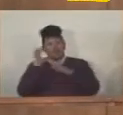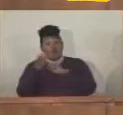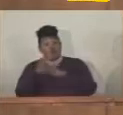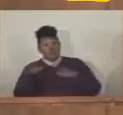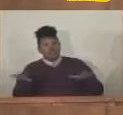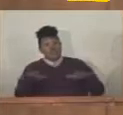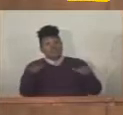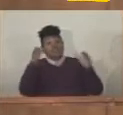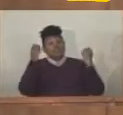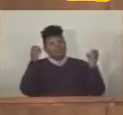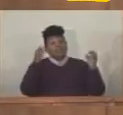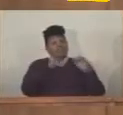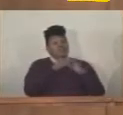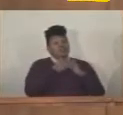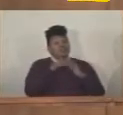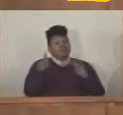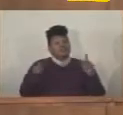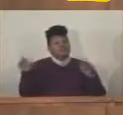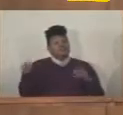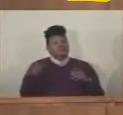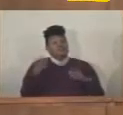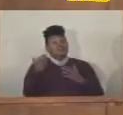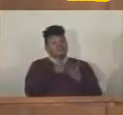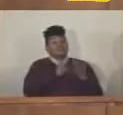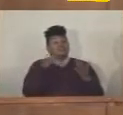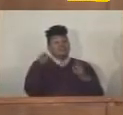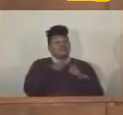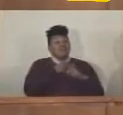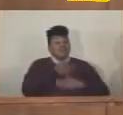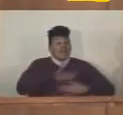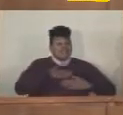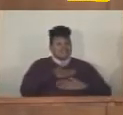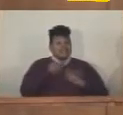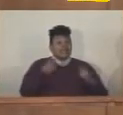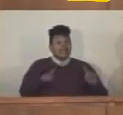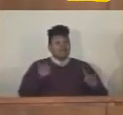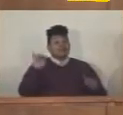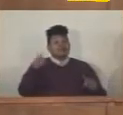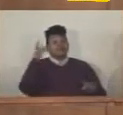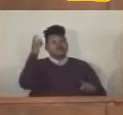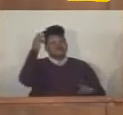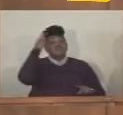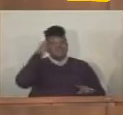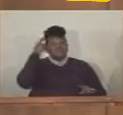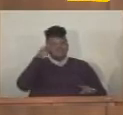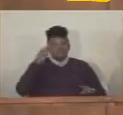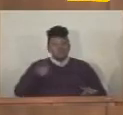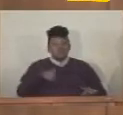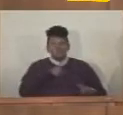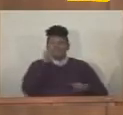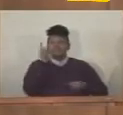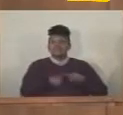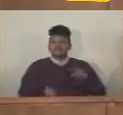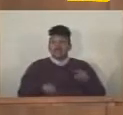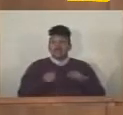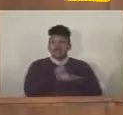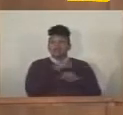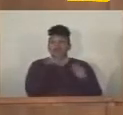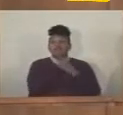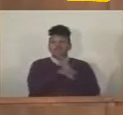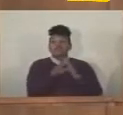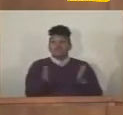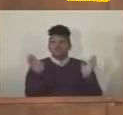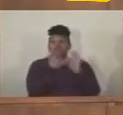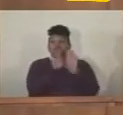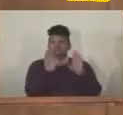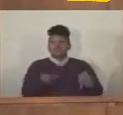boys who do not understand what it means to be a man. I thank the citizens who are cooperating with the